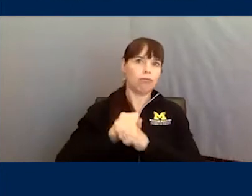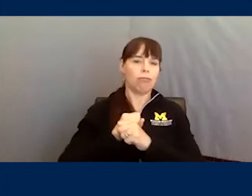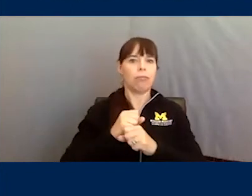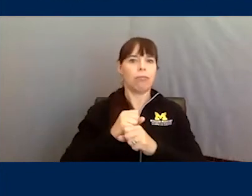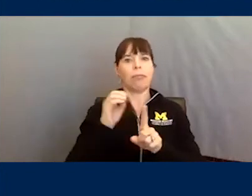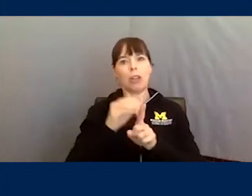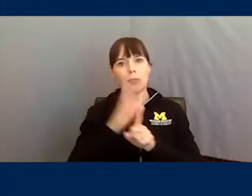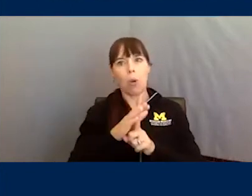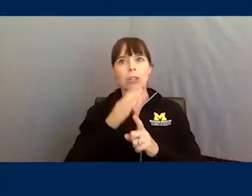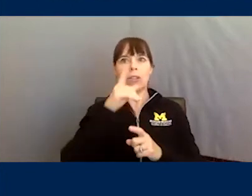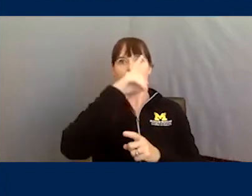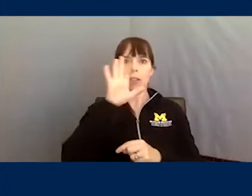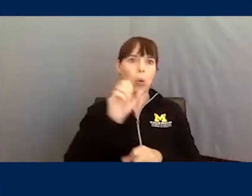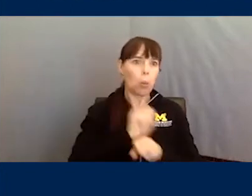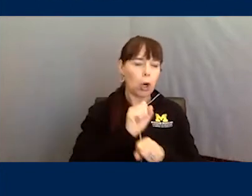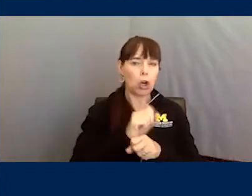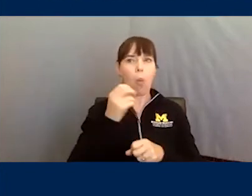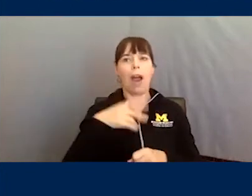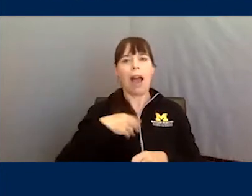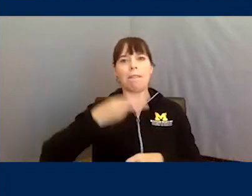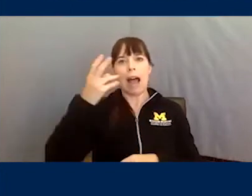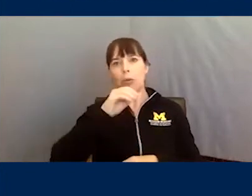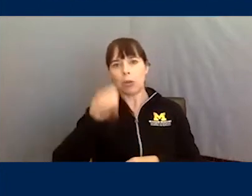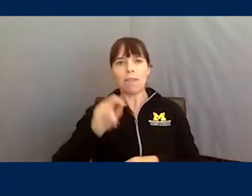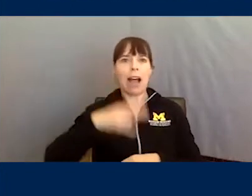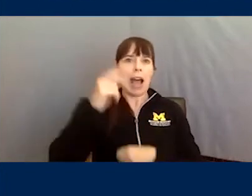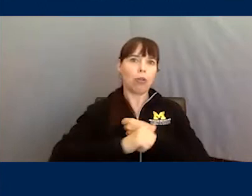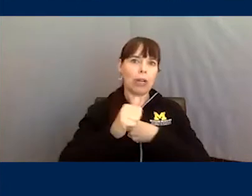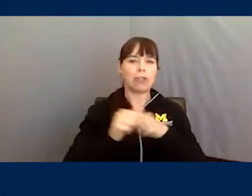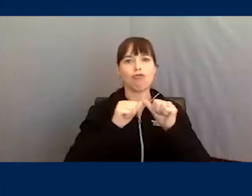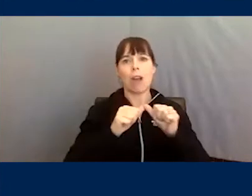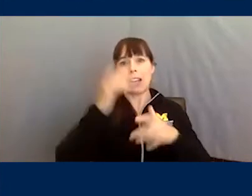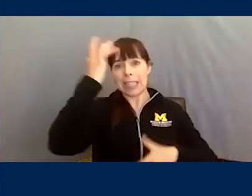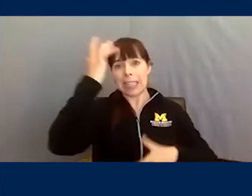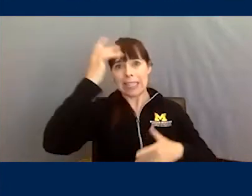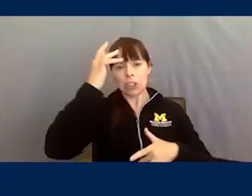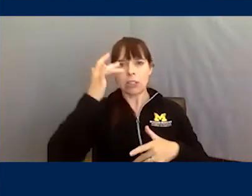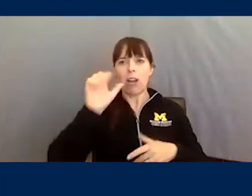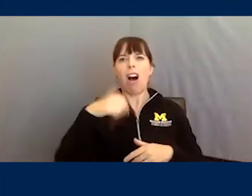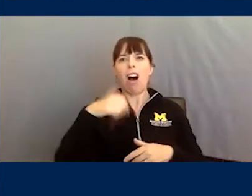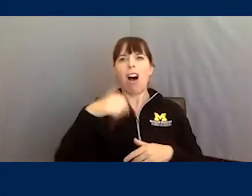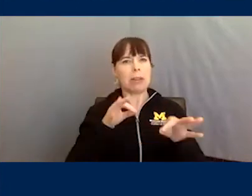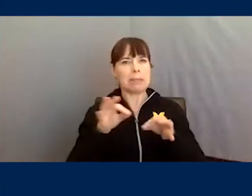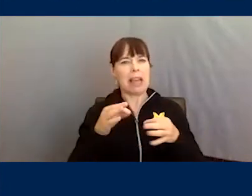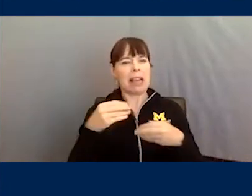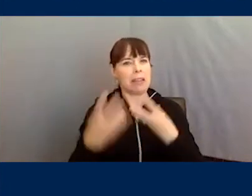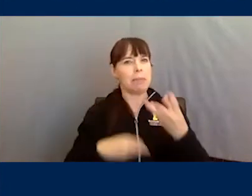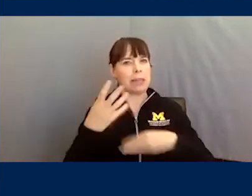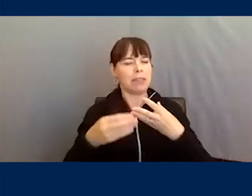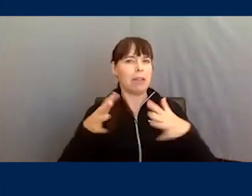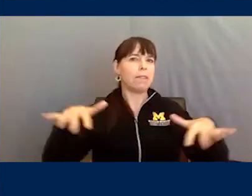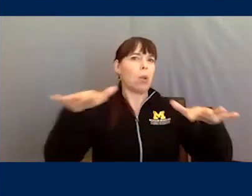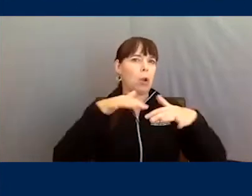of their jobs, or because they have higher rates of high-risk chronic conditions, and some of the other explanations that are floating